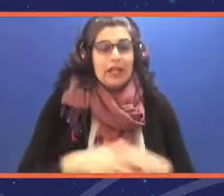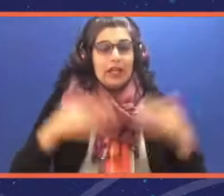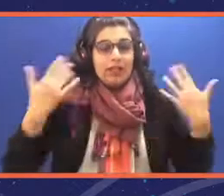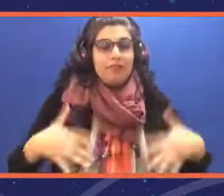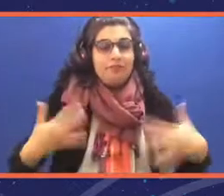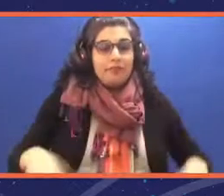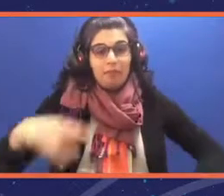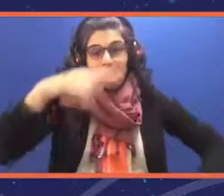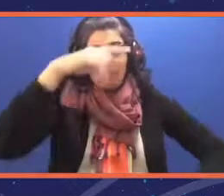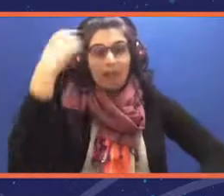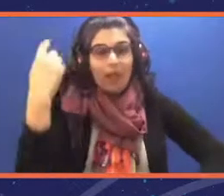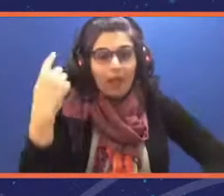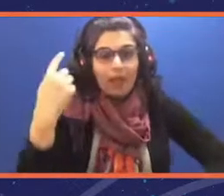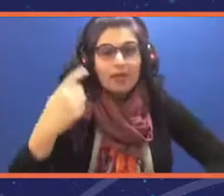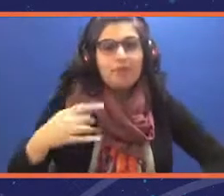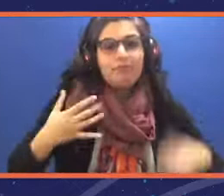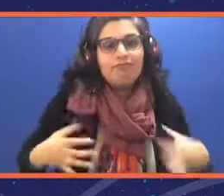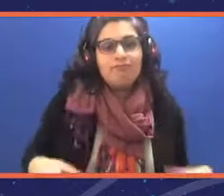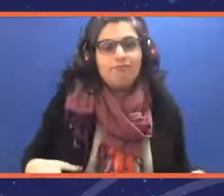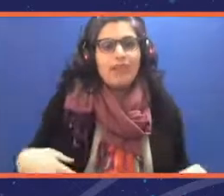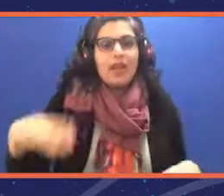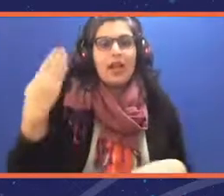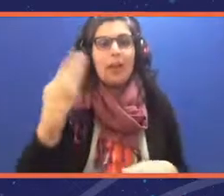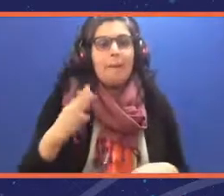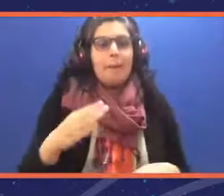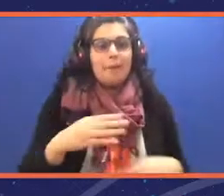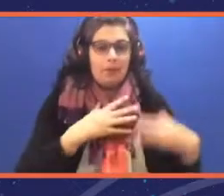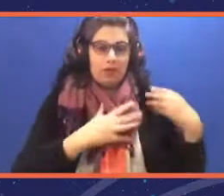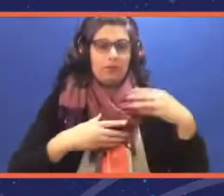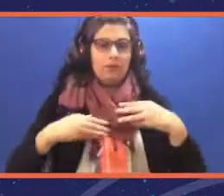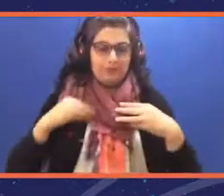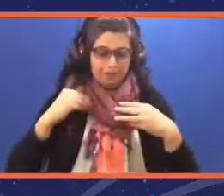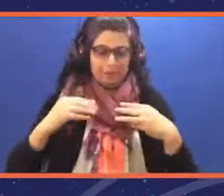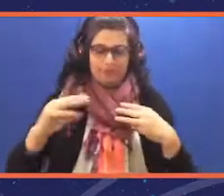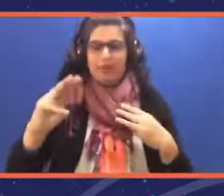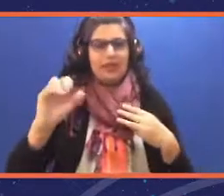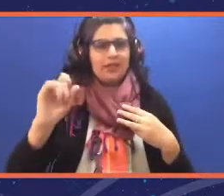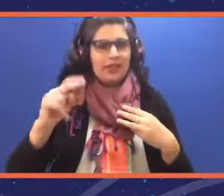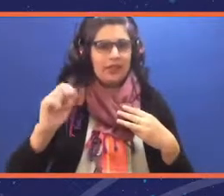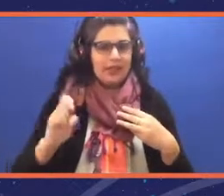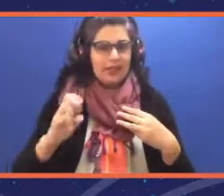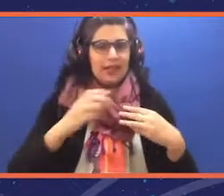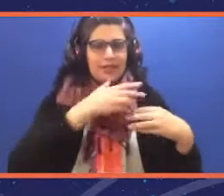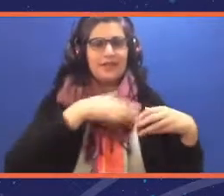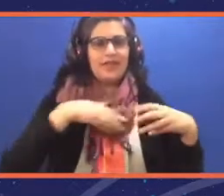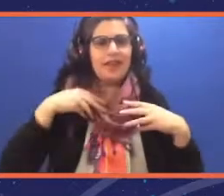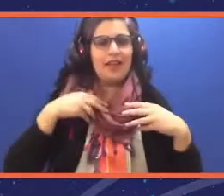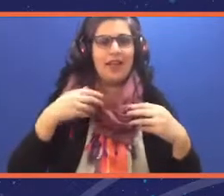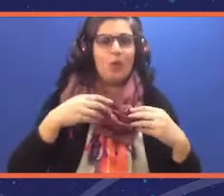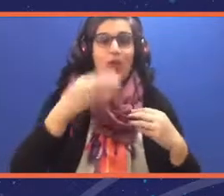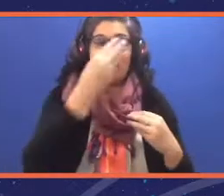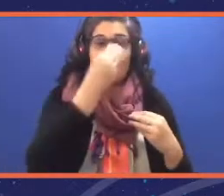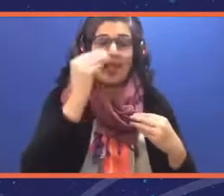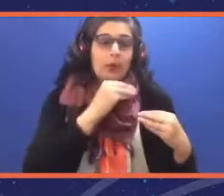top and a blue masane scarf. It's also got some flowers on it. And I'm sitting on a